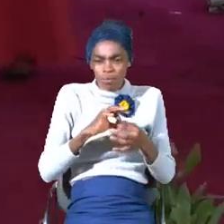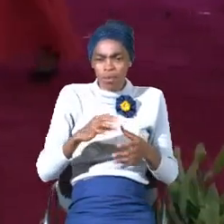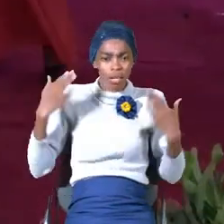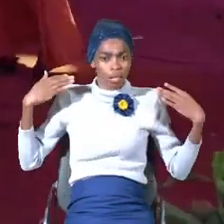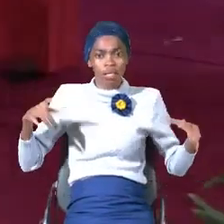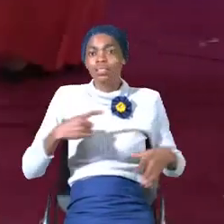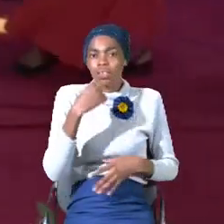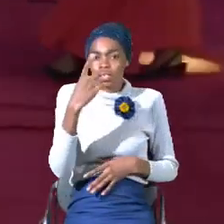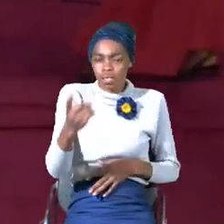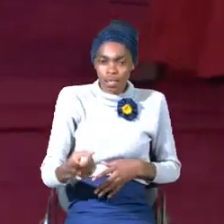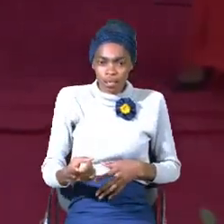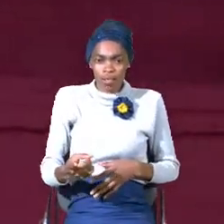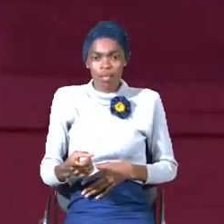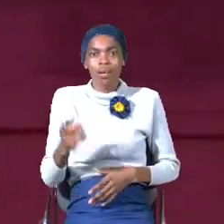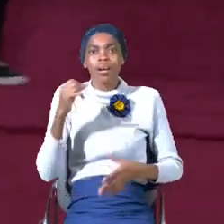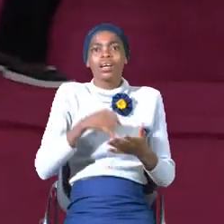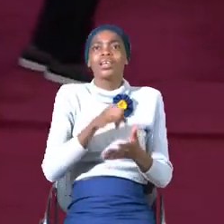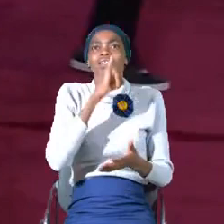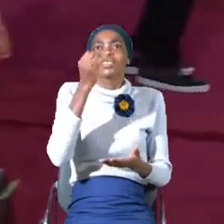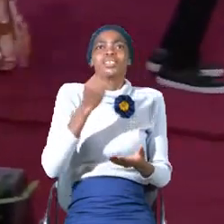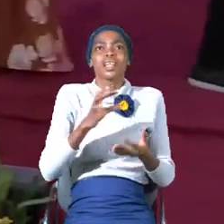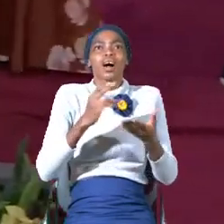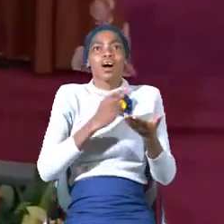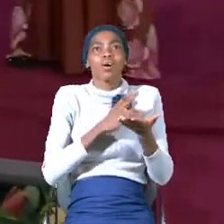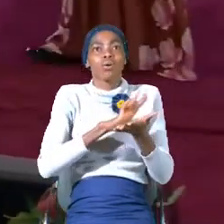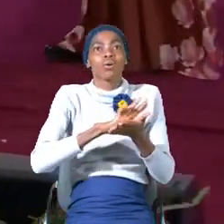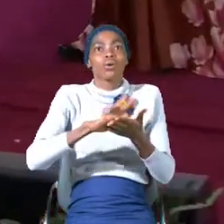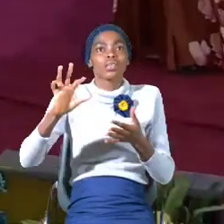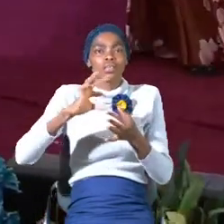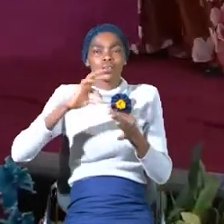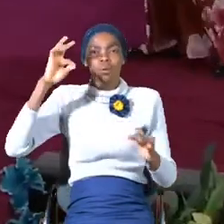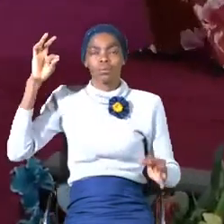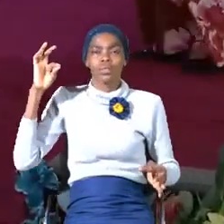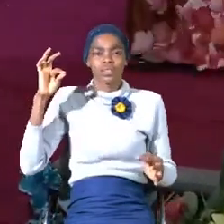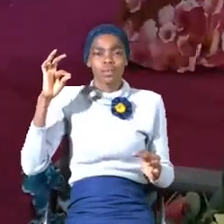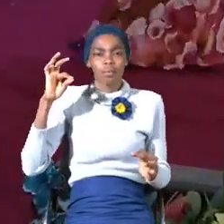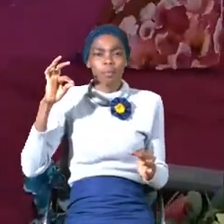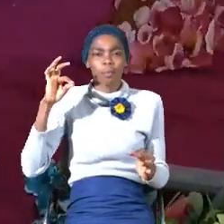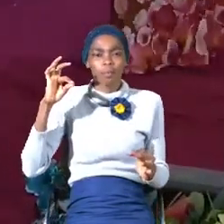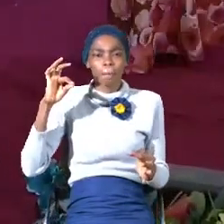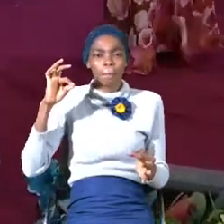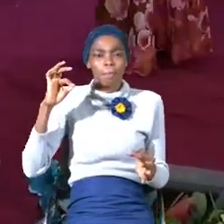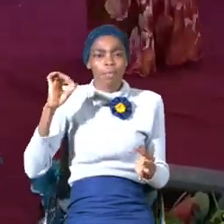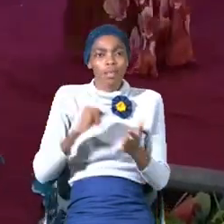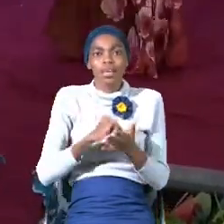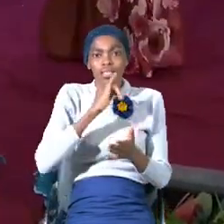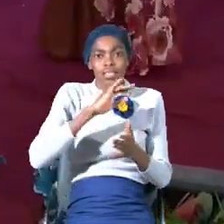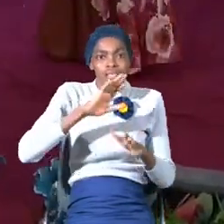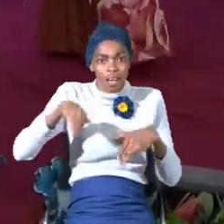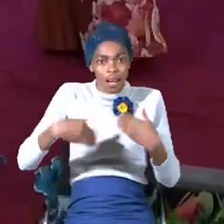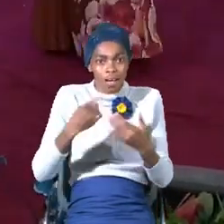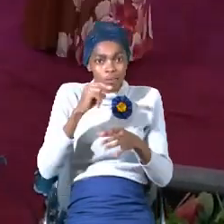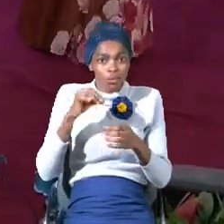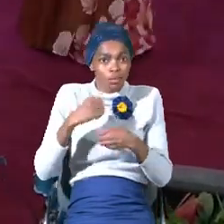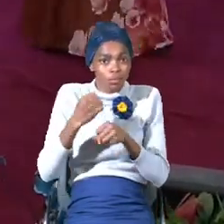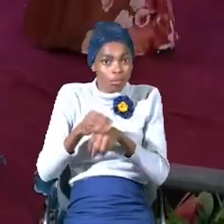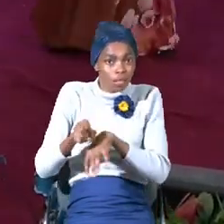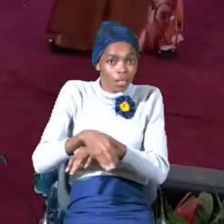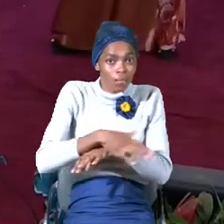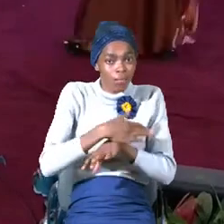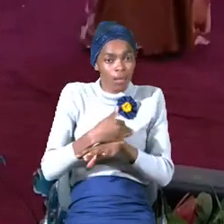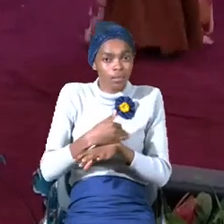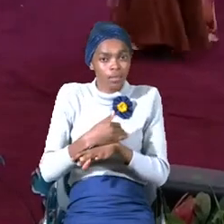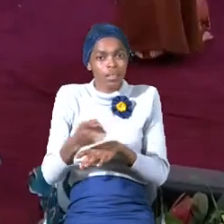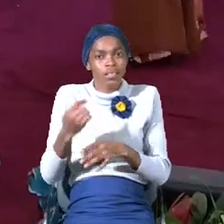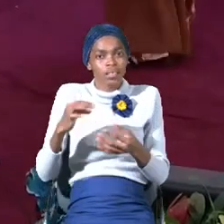said, it's the Holy Ghost. That's how you make impact. The